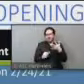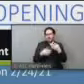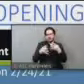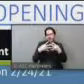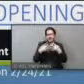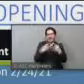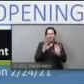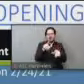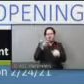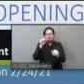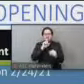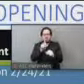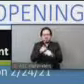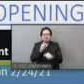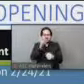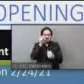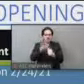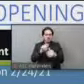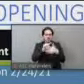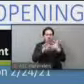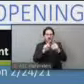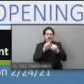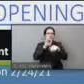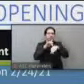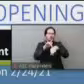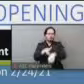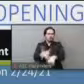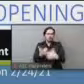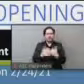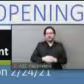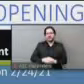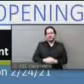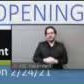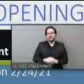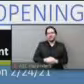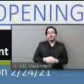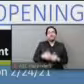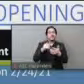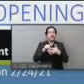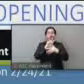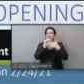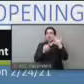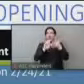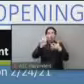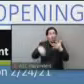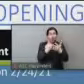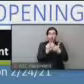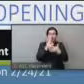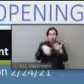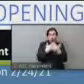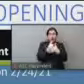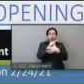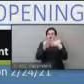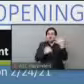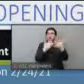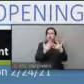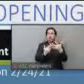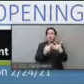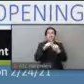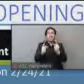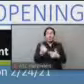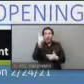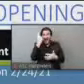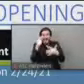to all of us again. We are hitting on all cylinders. The only thing left is to get that case count